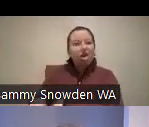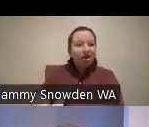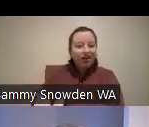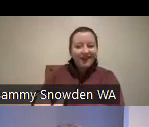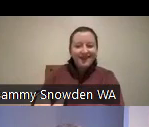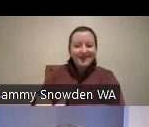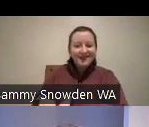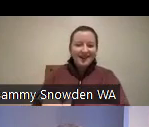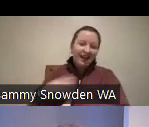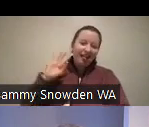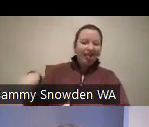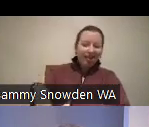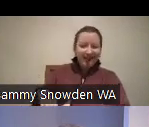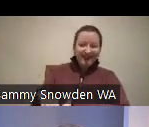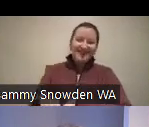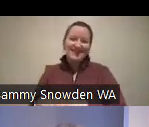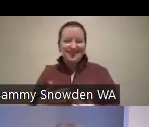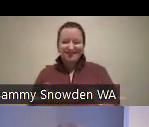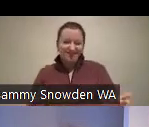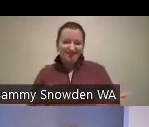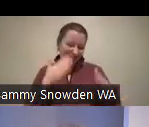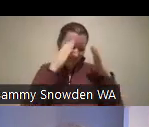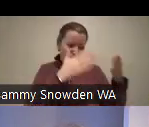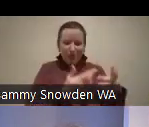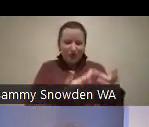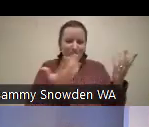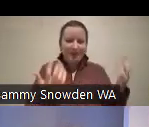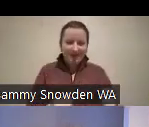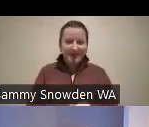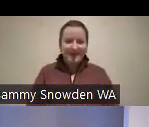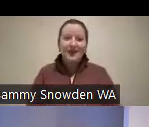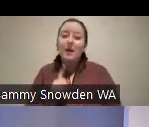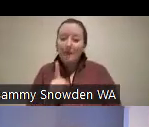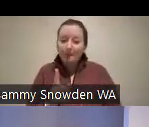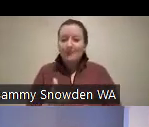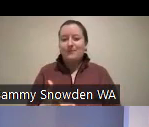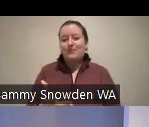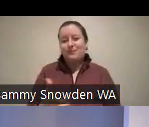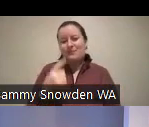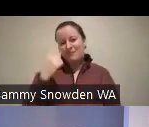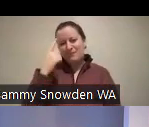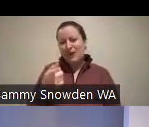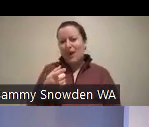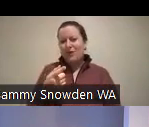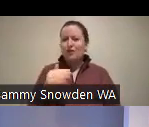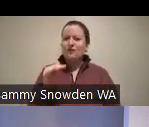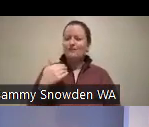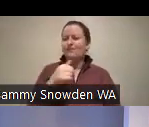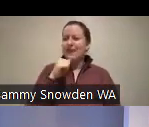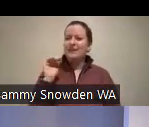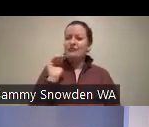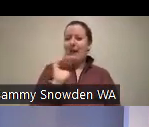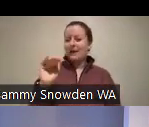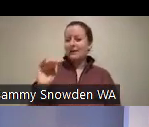really nice part or great protocol to add to our skincare, even if it's just weekly. So it's recommended we do this